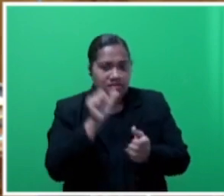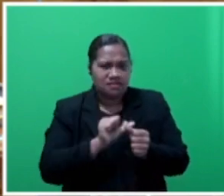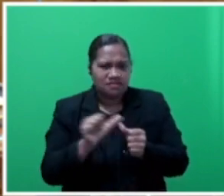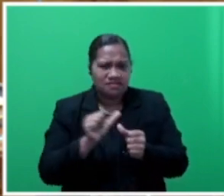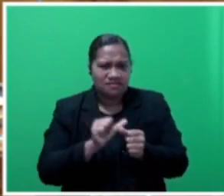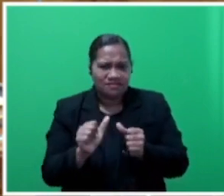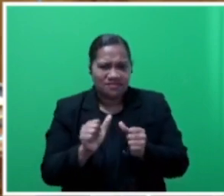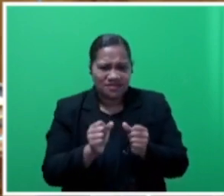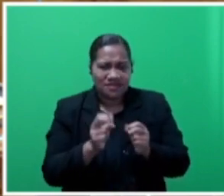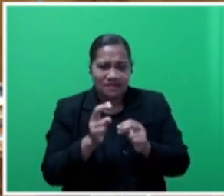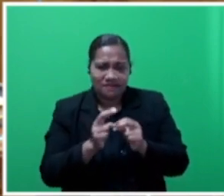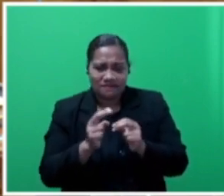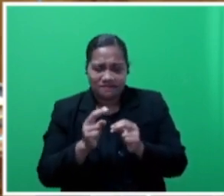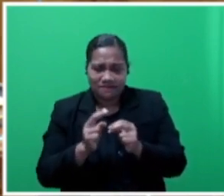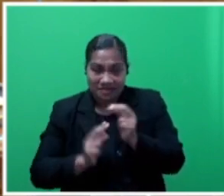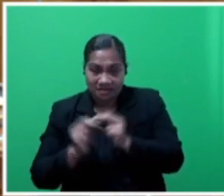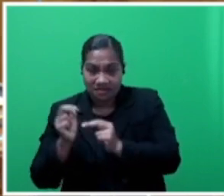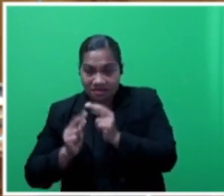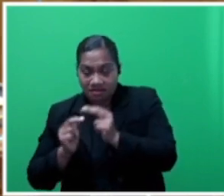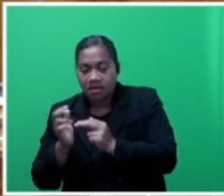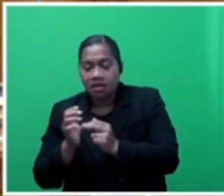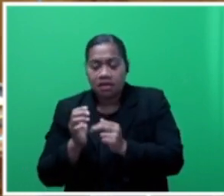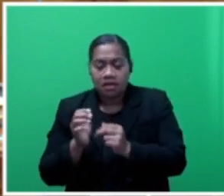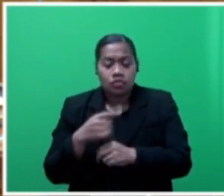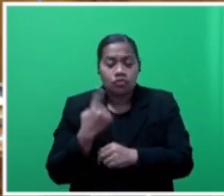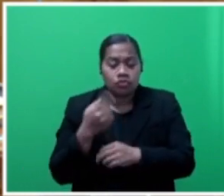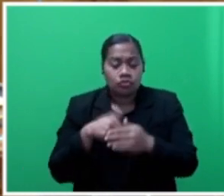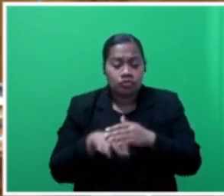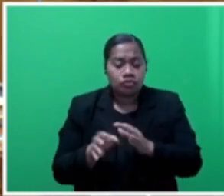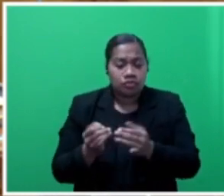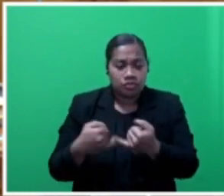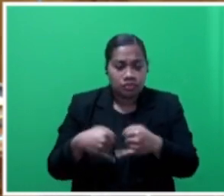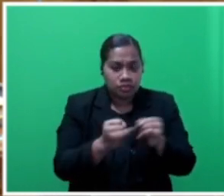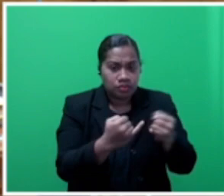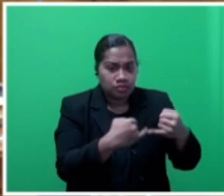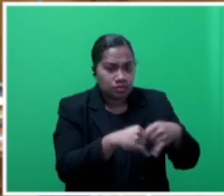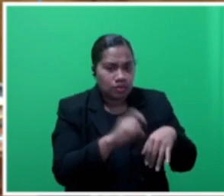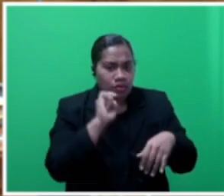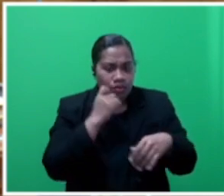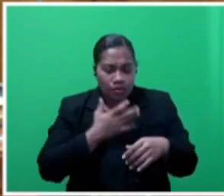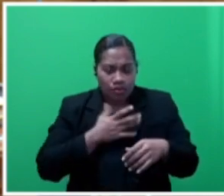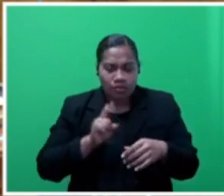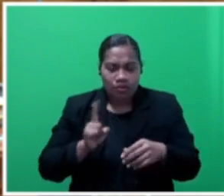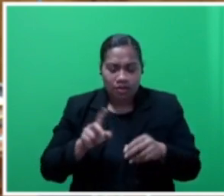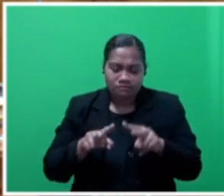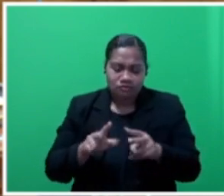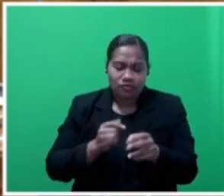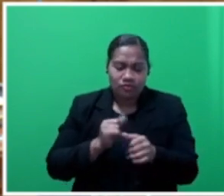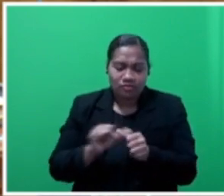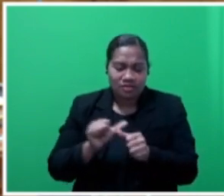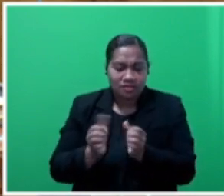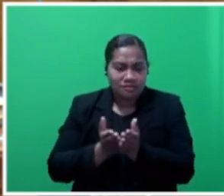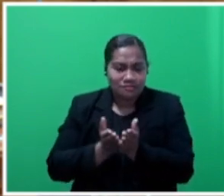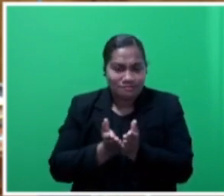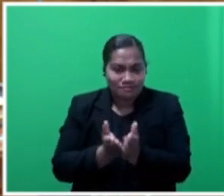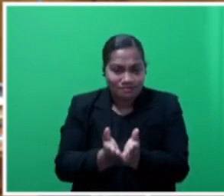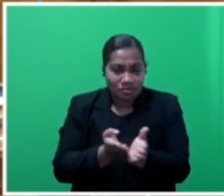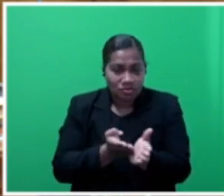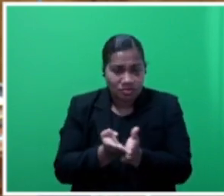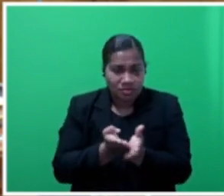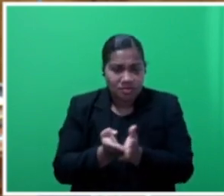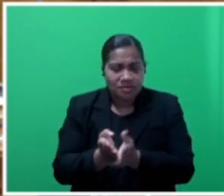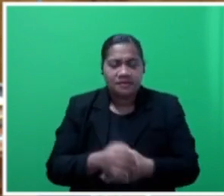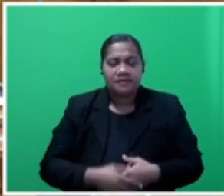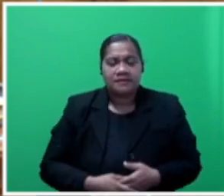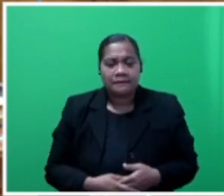facilities, while those in the maritime zones will be looking for better improved shipping services so that they can replenish their supplies in a